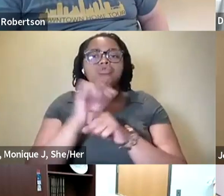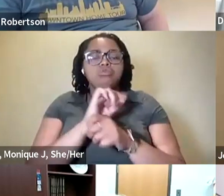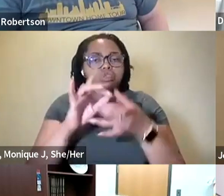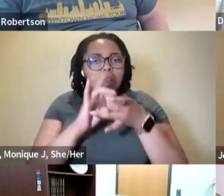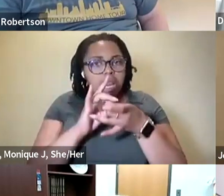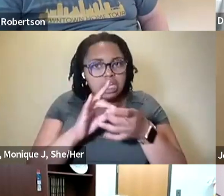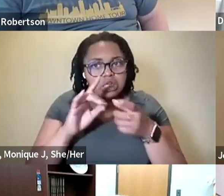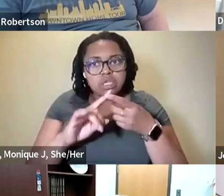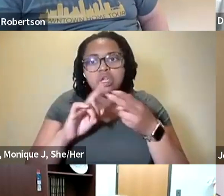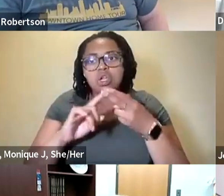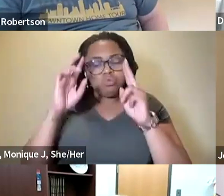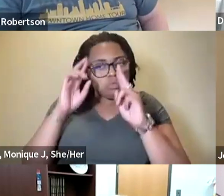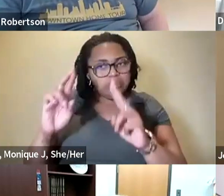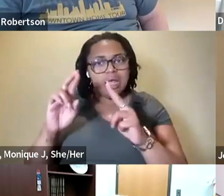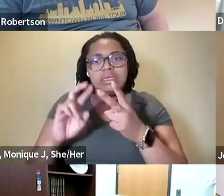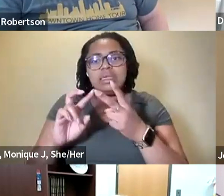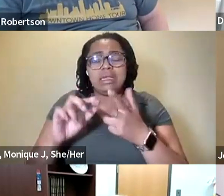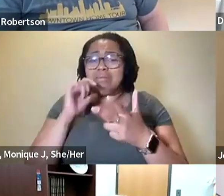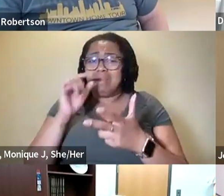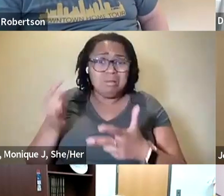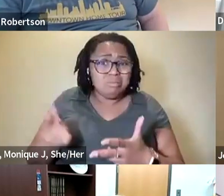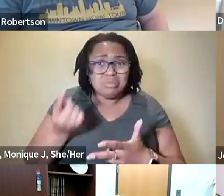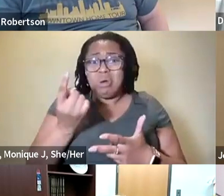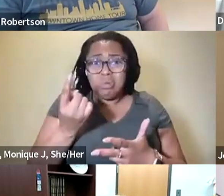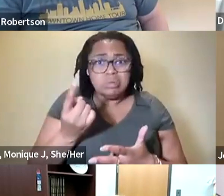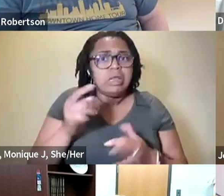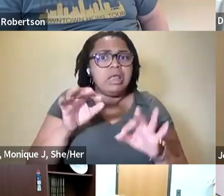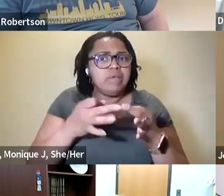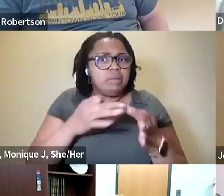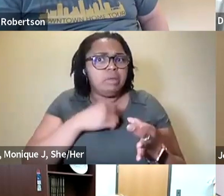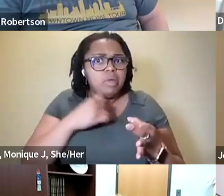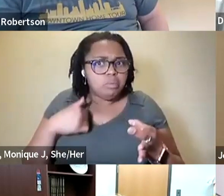respect, and not offend a family member